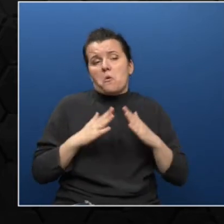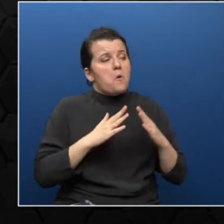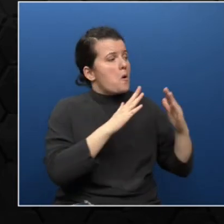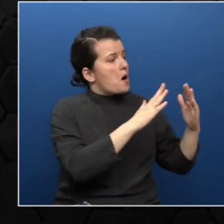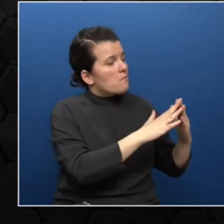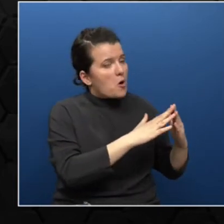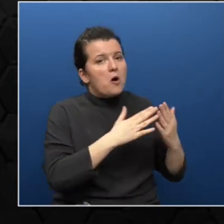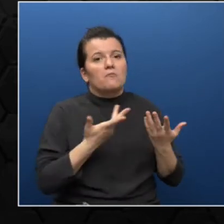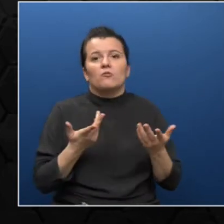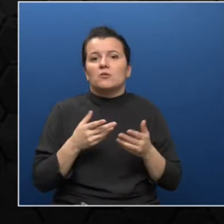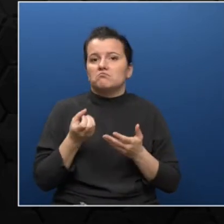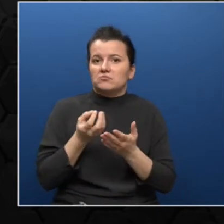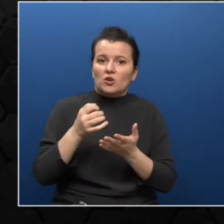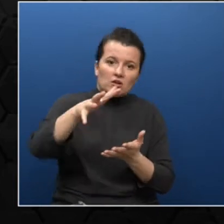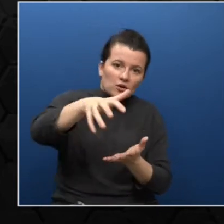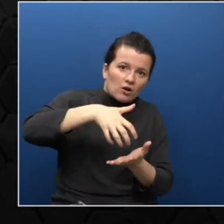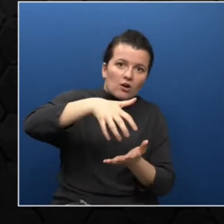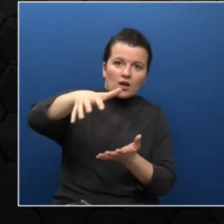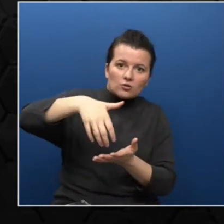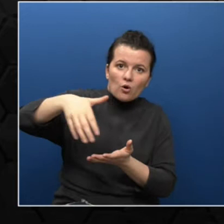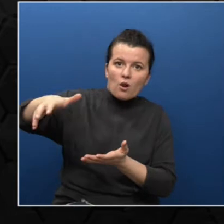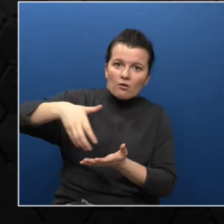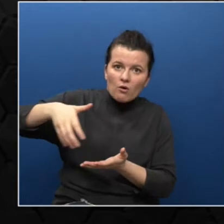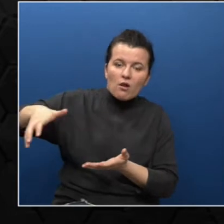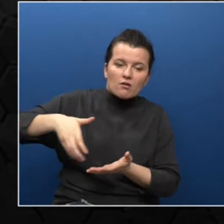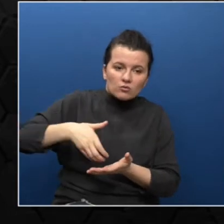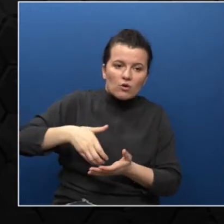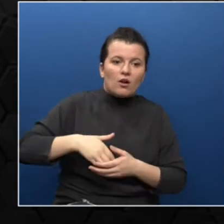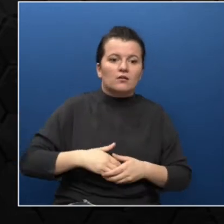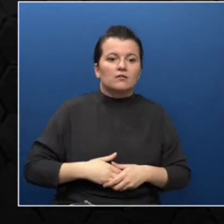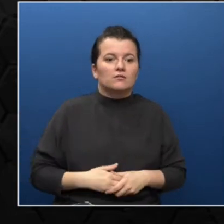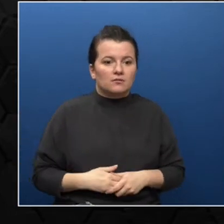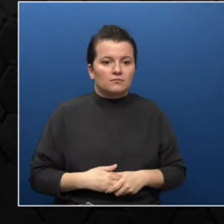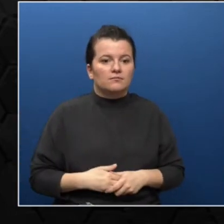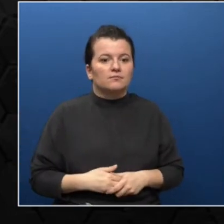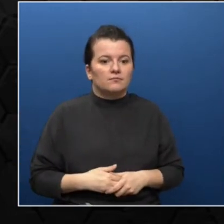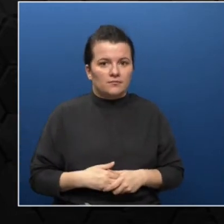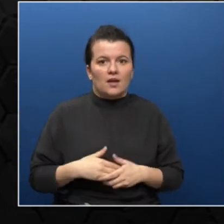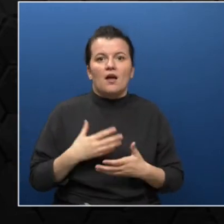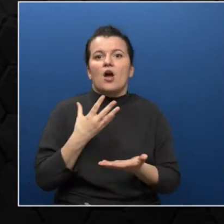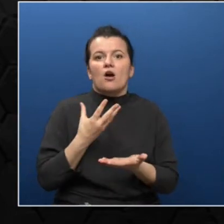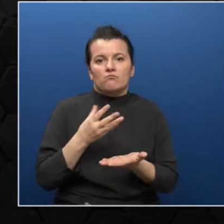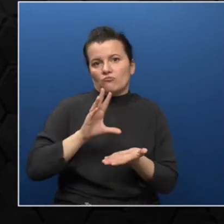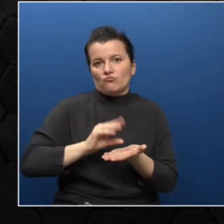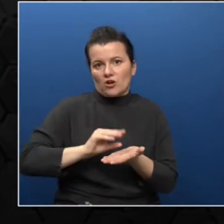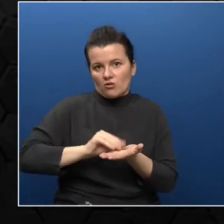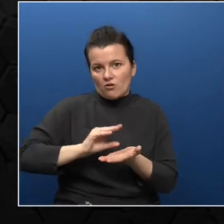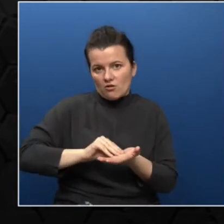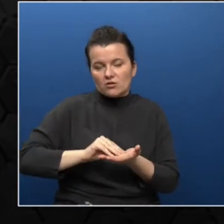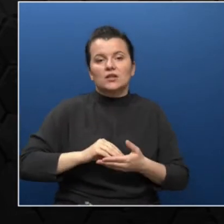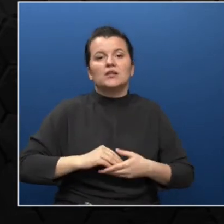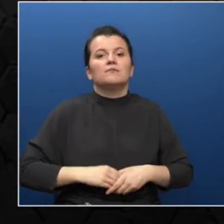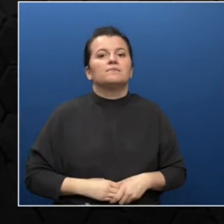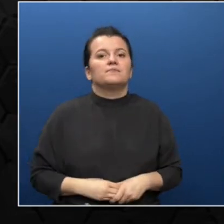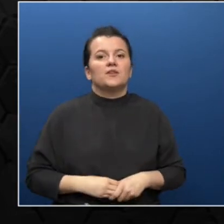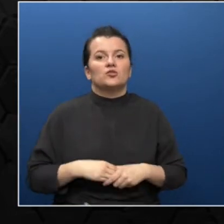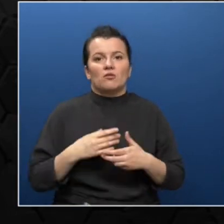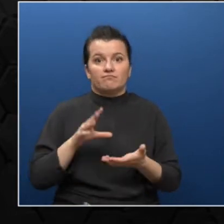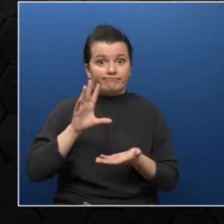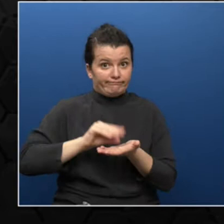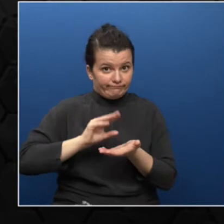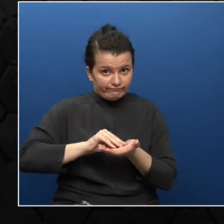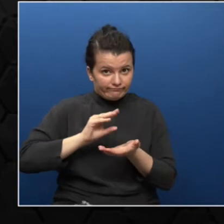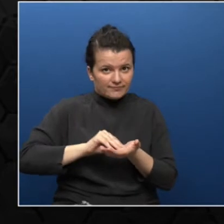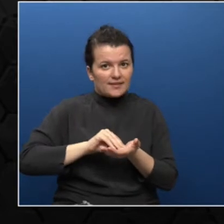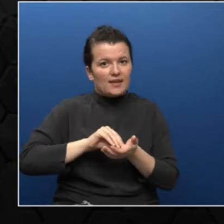collecting data, sending it to some database somewhere, and then from there on, we